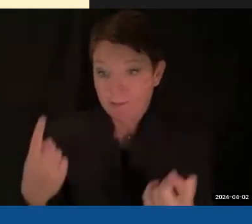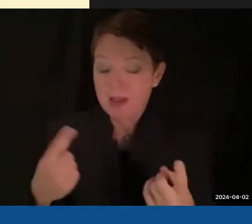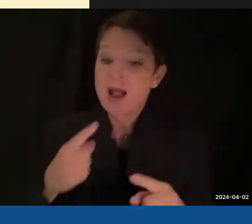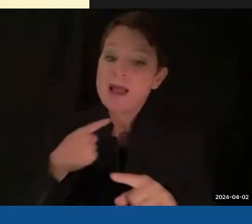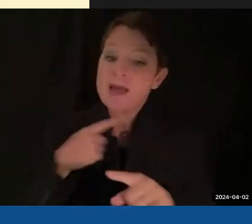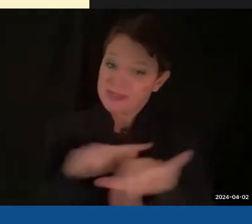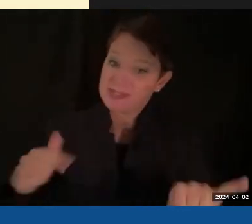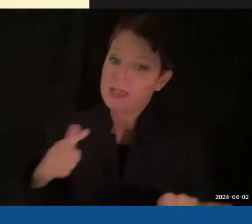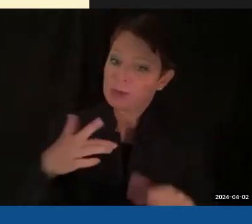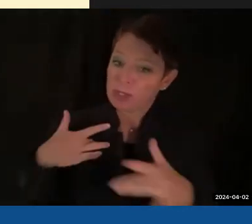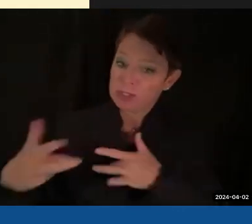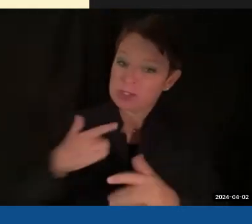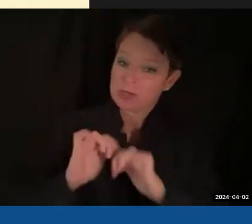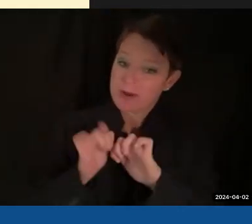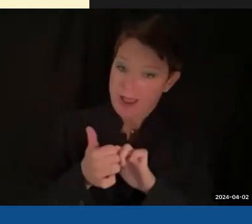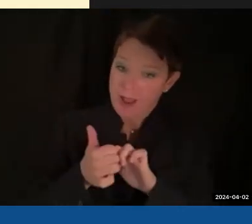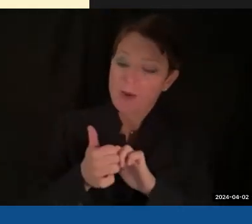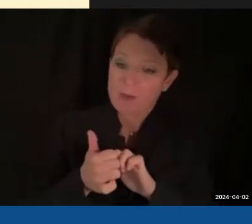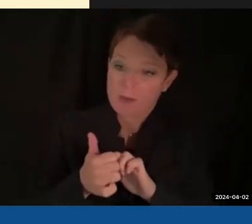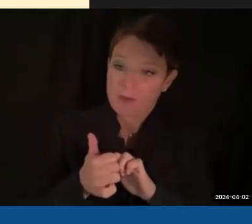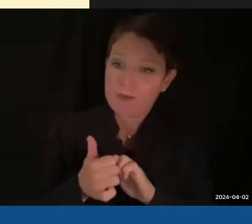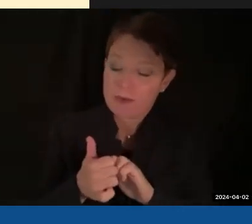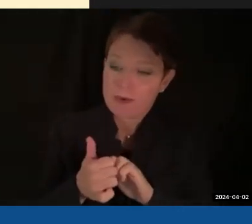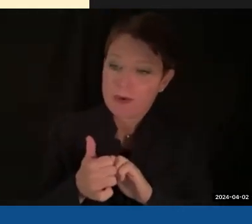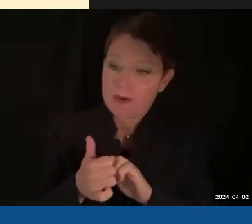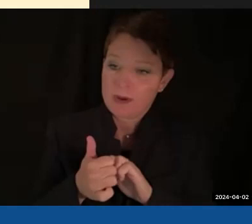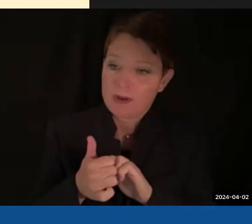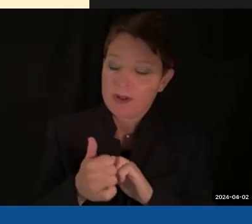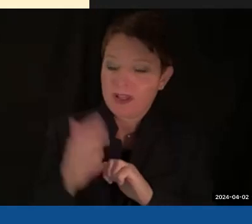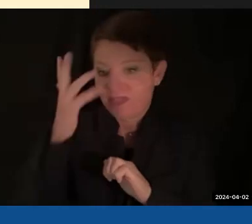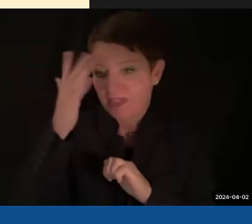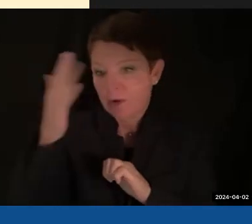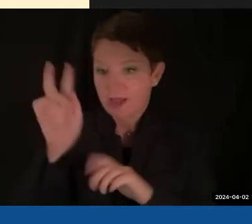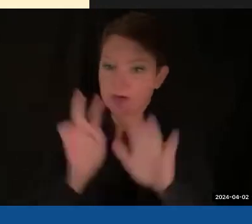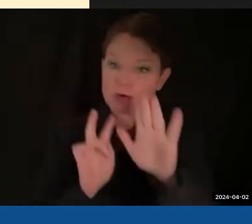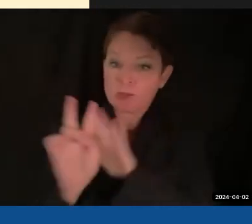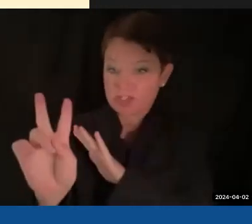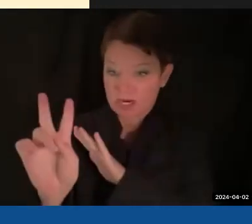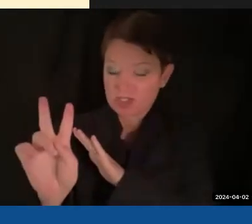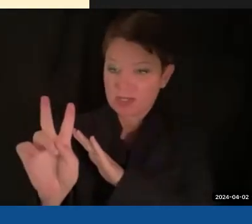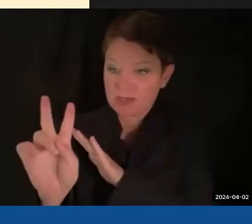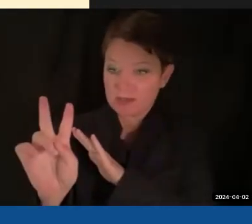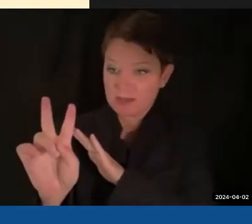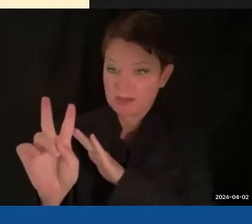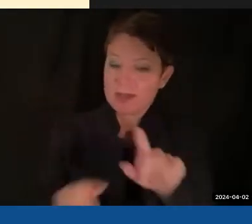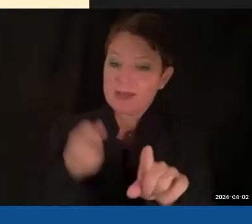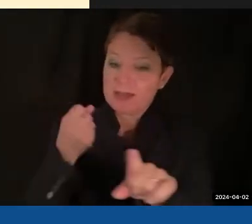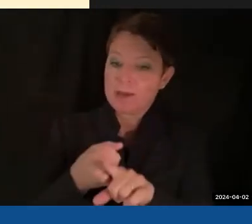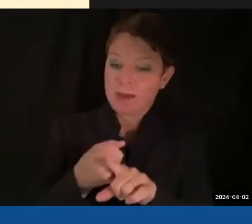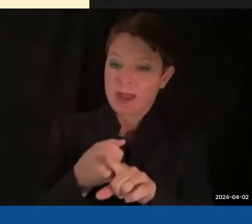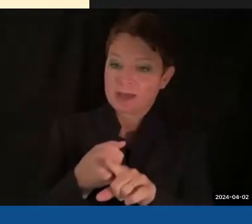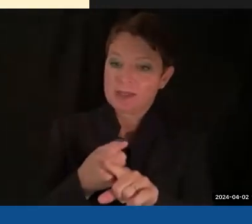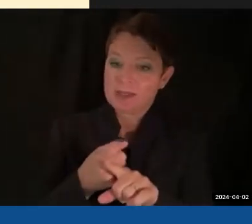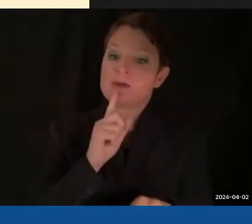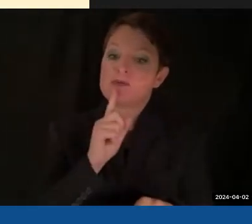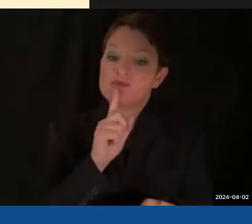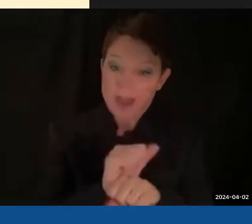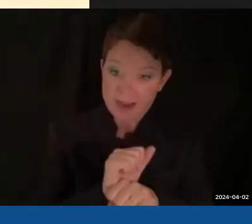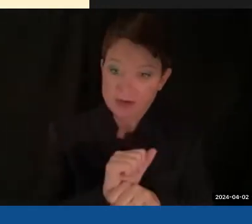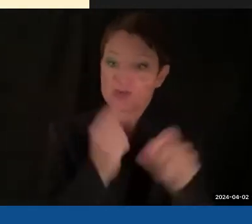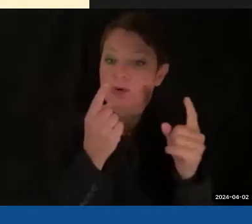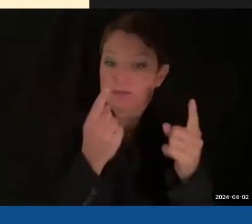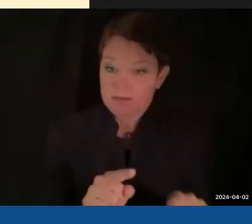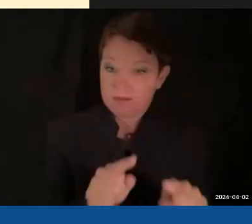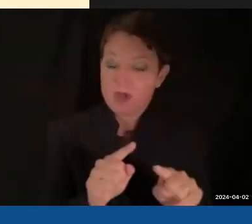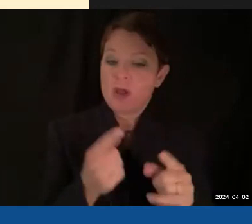concerned about how the theoretical projections interact with the practical reality that